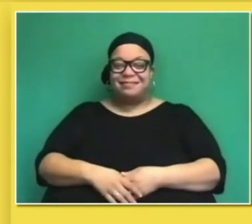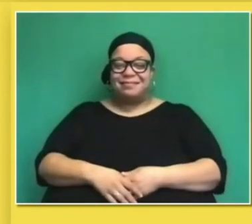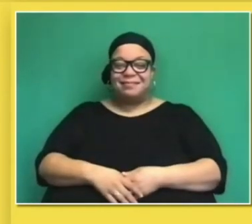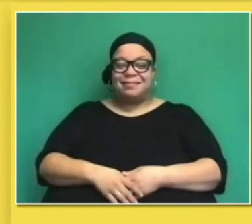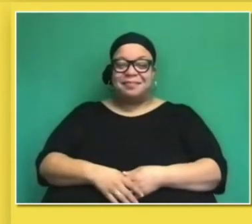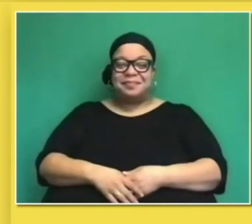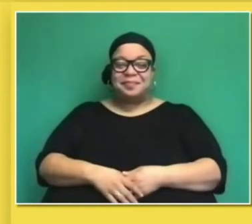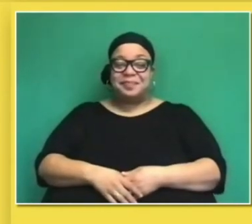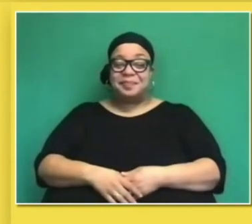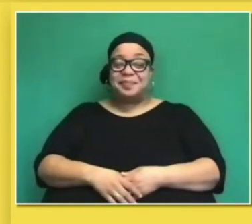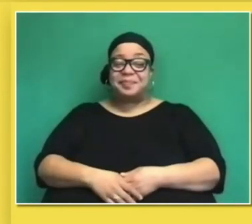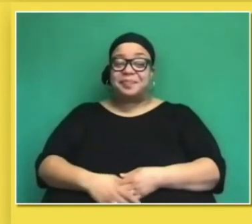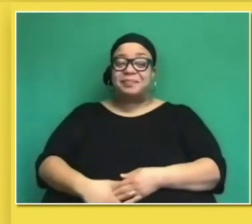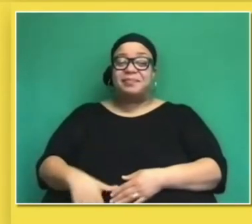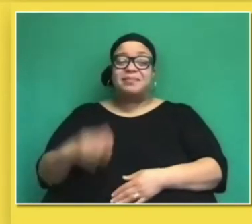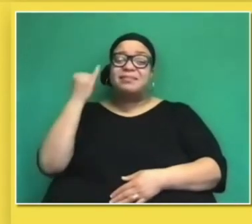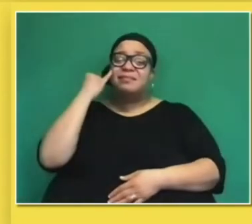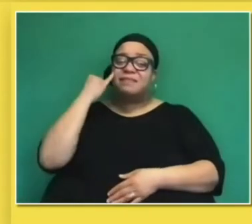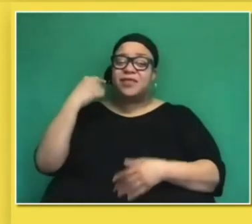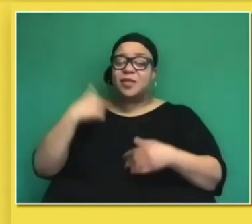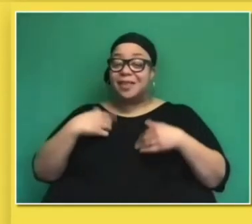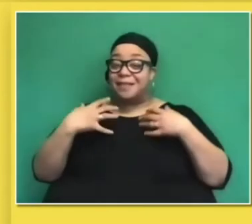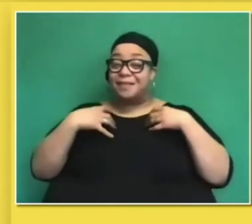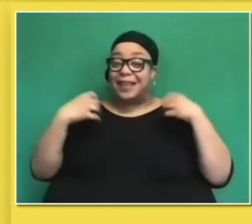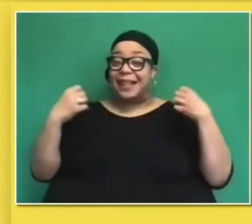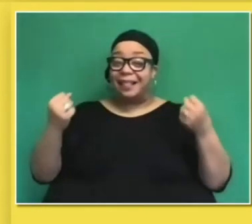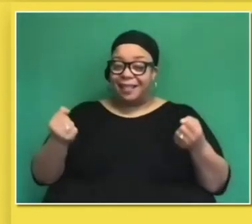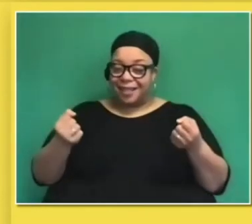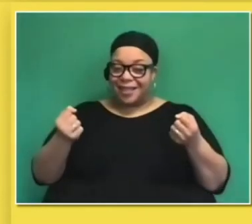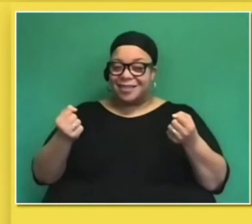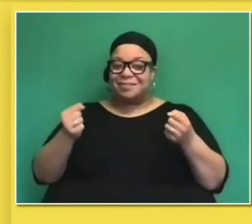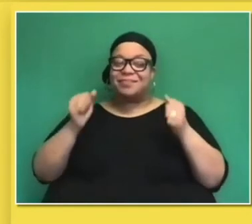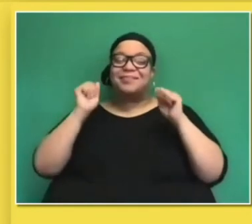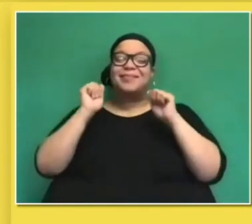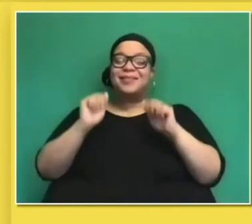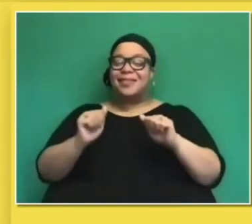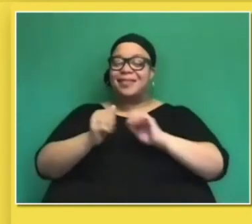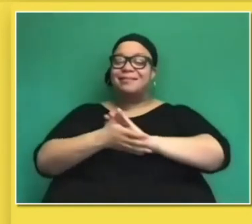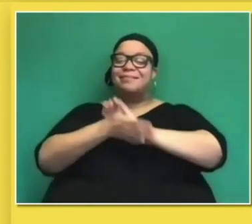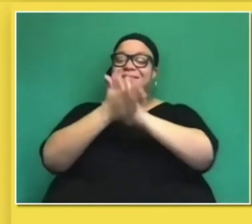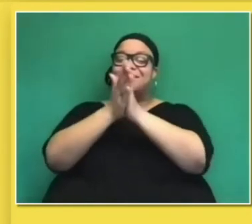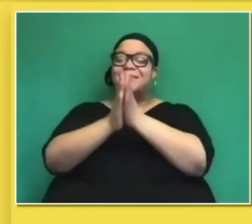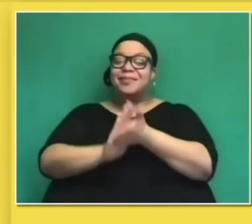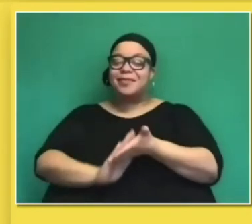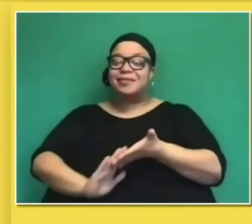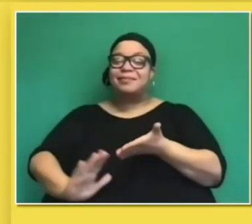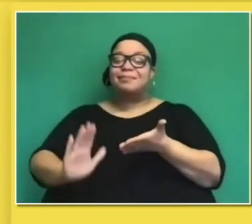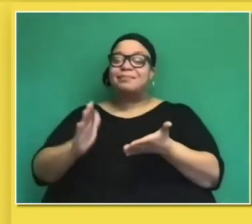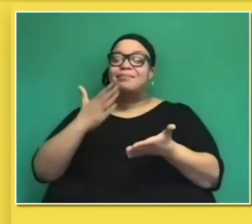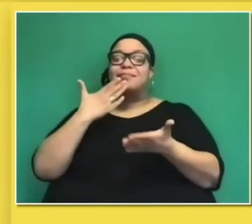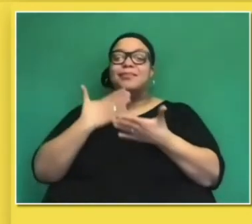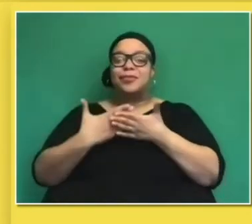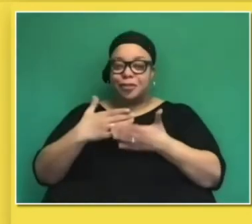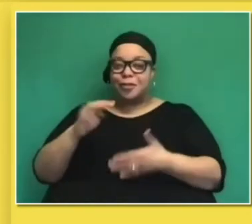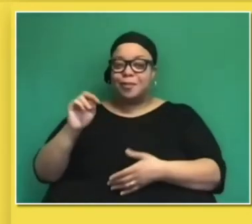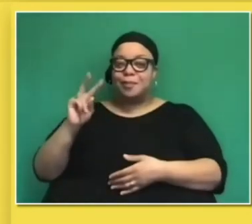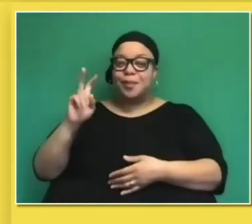keep pushing this nation in the right paths of justice and righteousness and love and